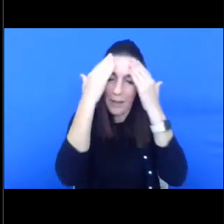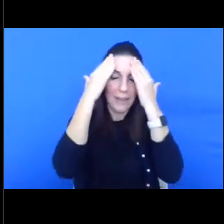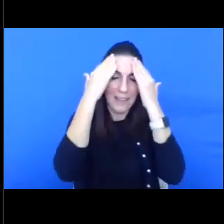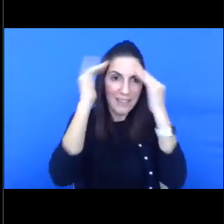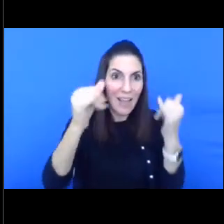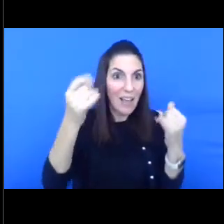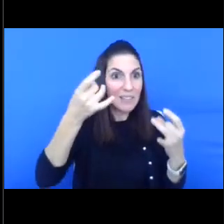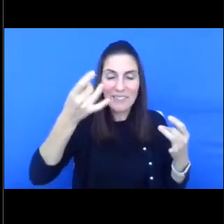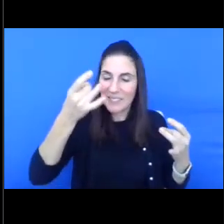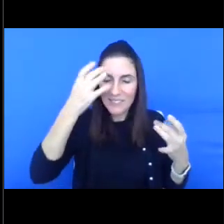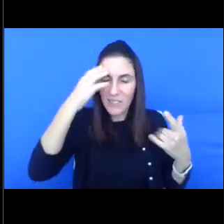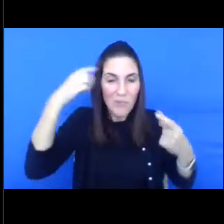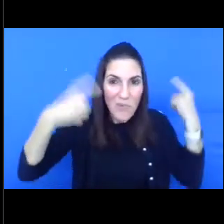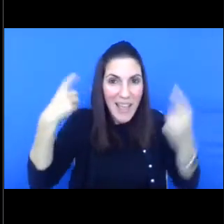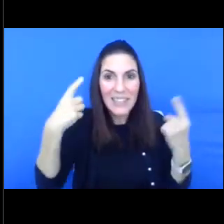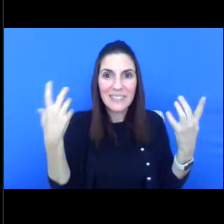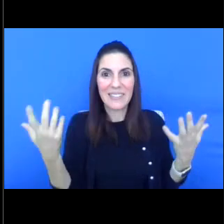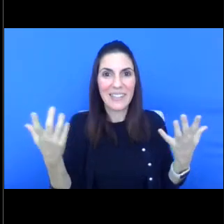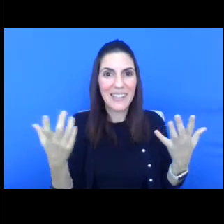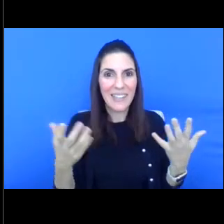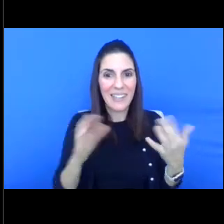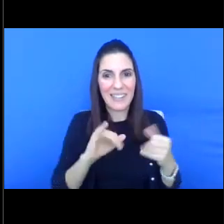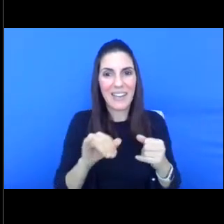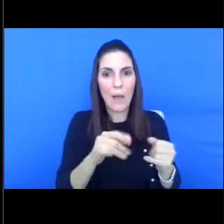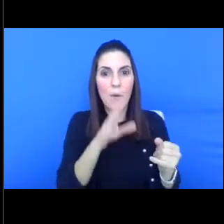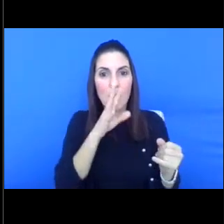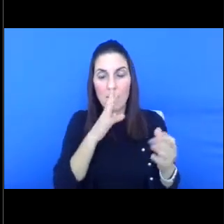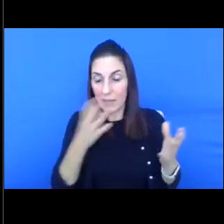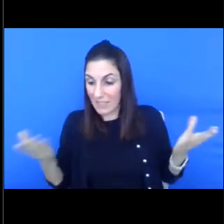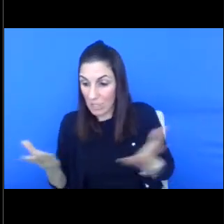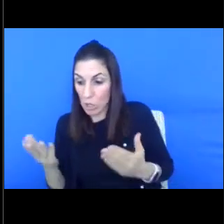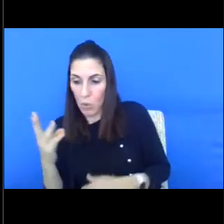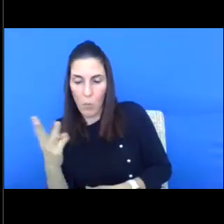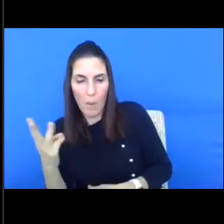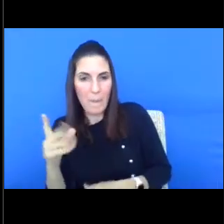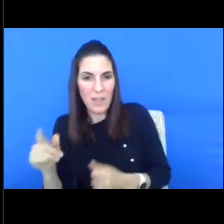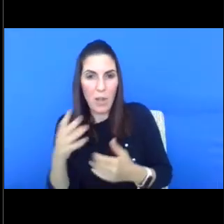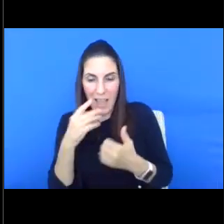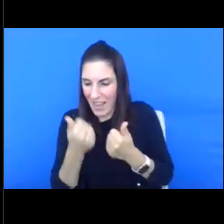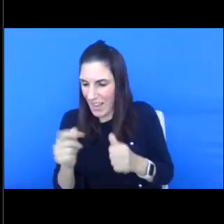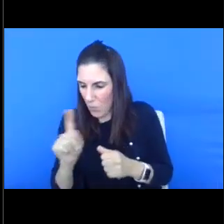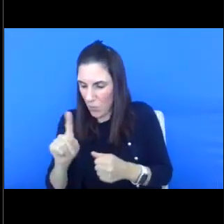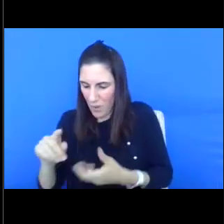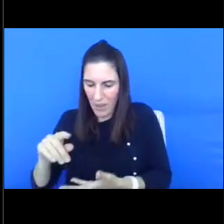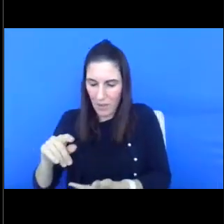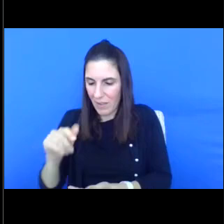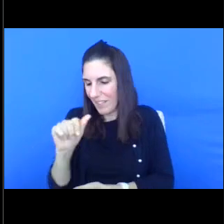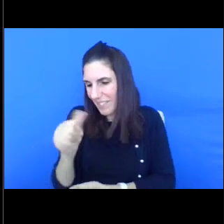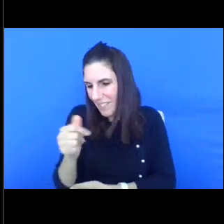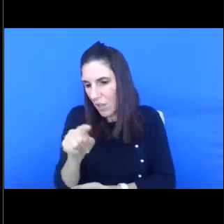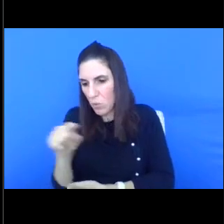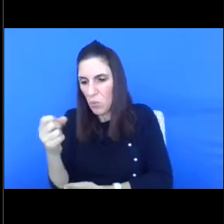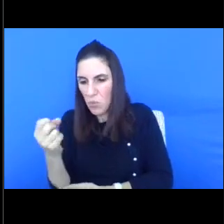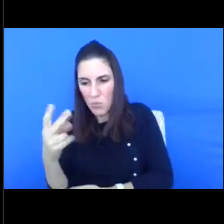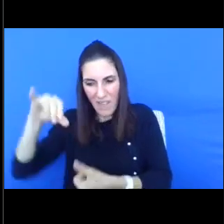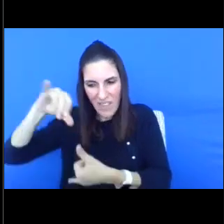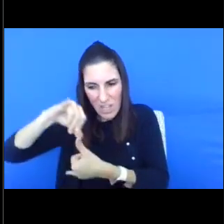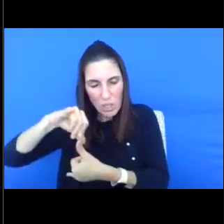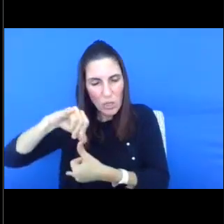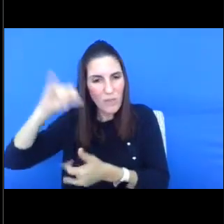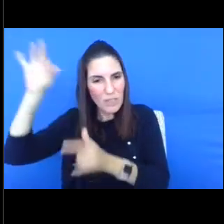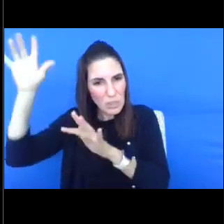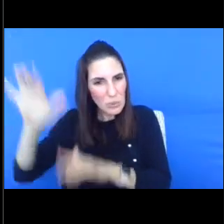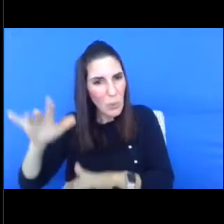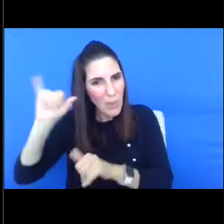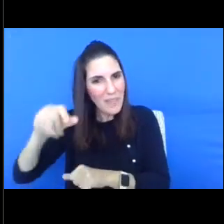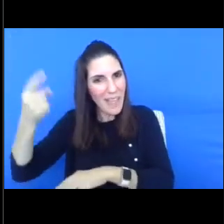honest with you. Let's head on back to Wilmington. Anywhere between 10 to 12 inches of snow that day, or those